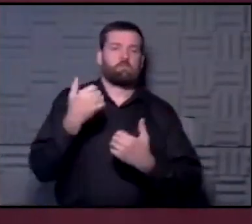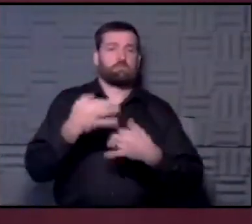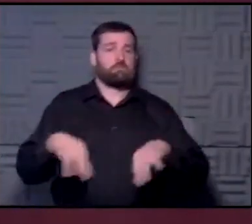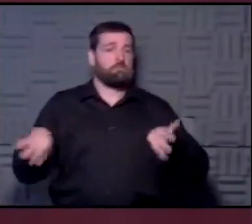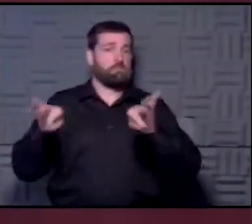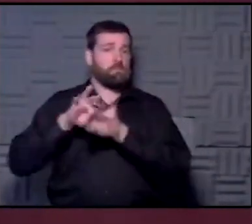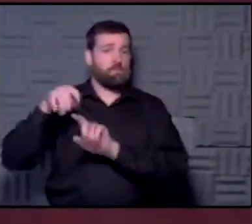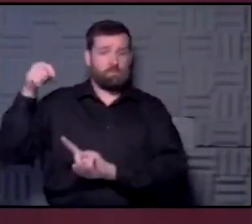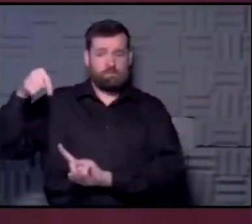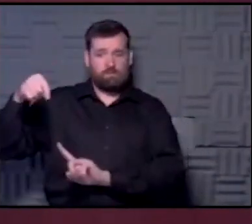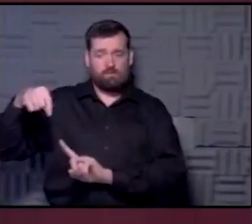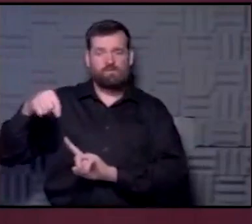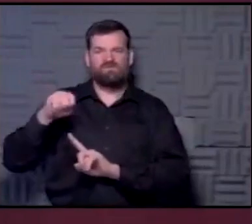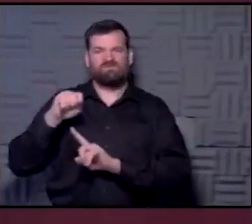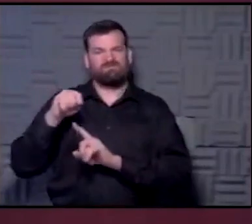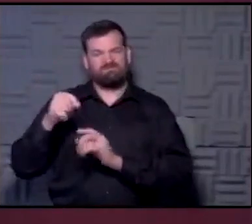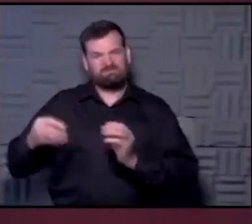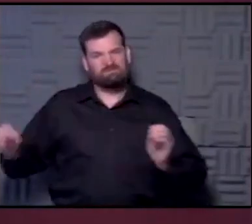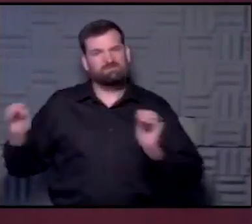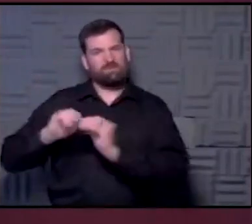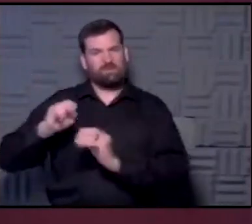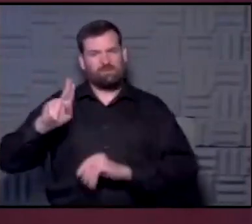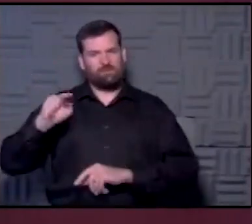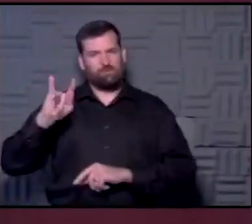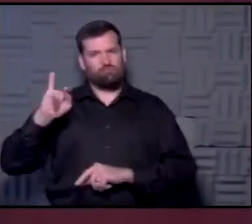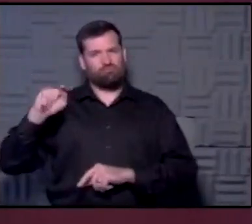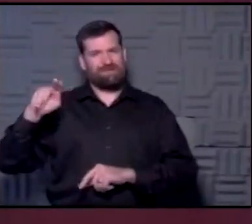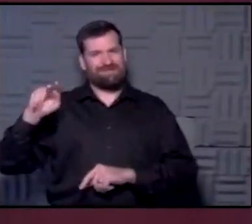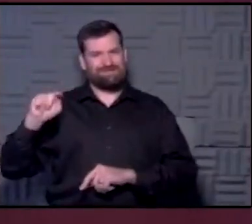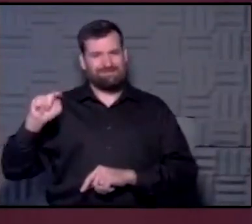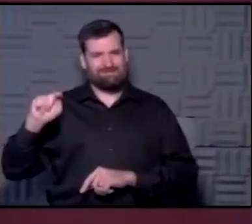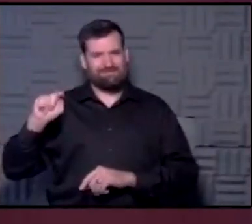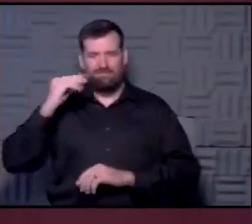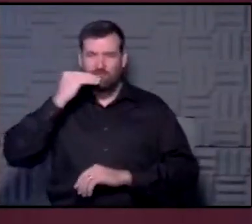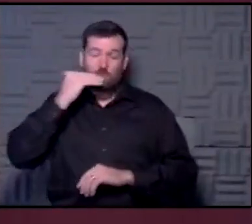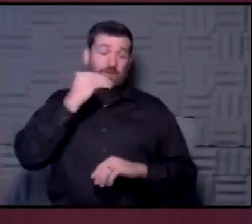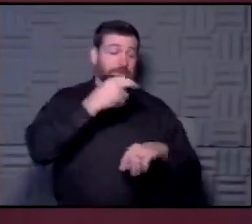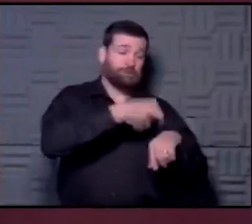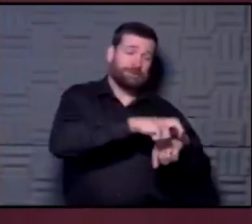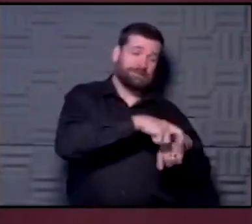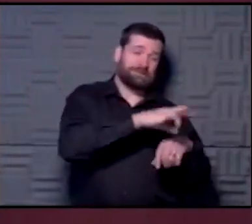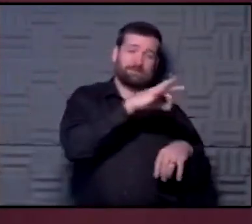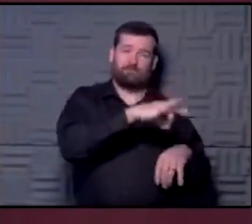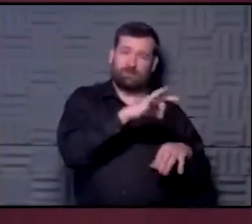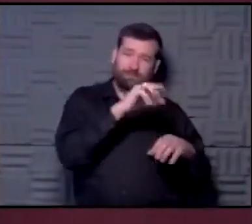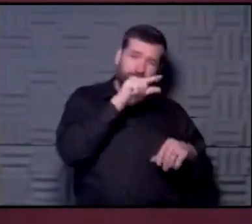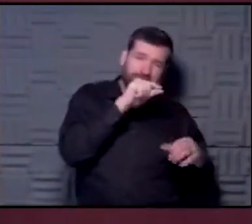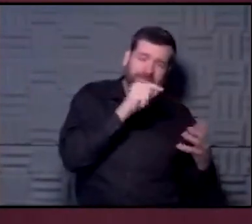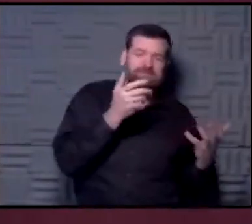diet? Is it those higher nutritional value foods, or is it the chips and fried chicken type foods? And